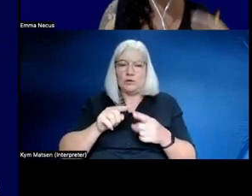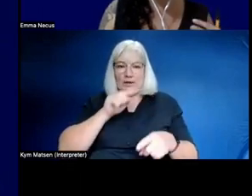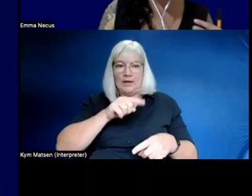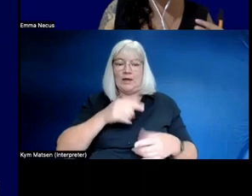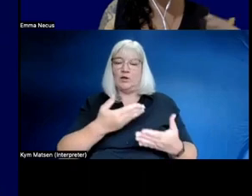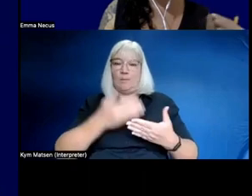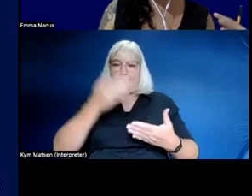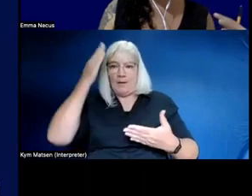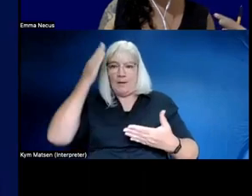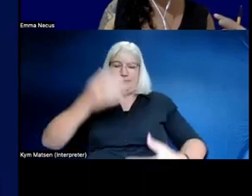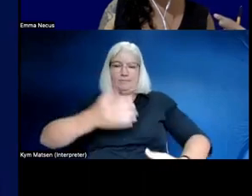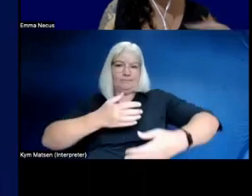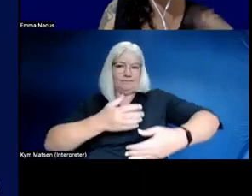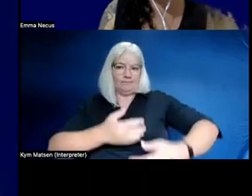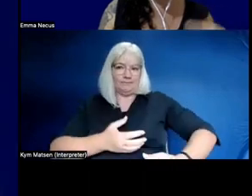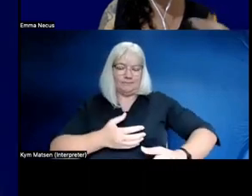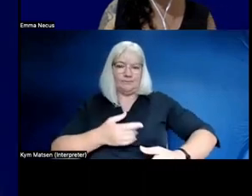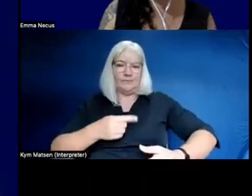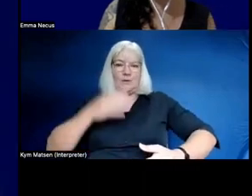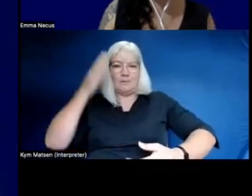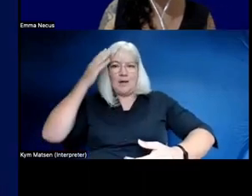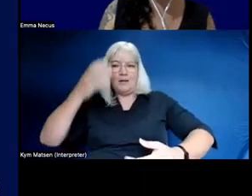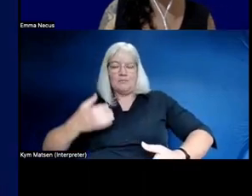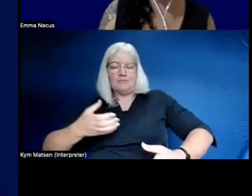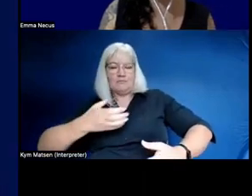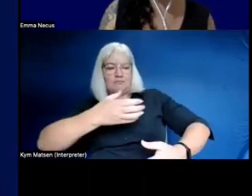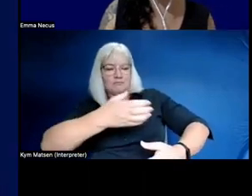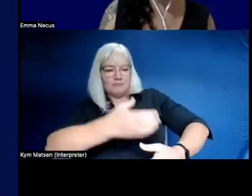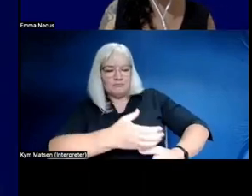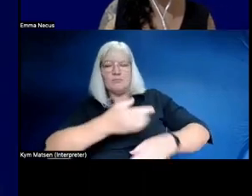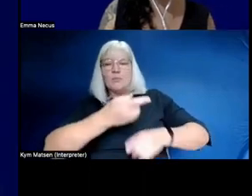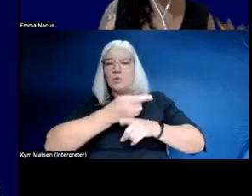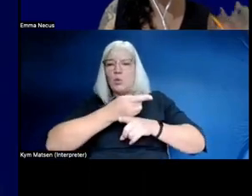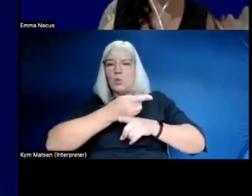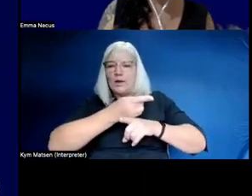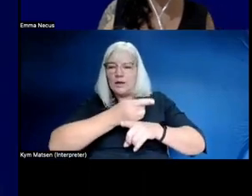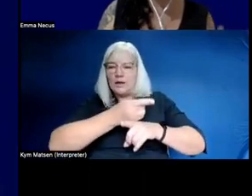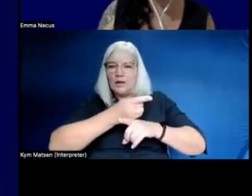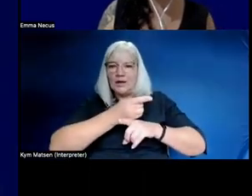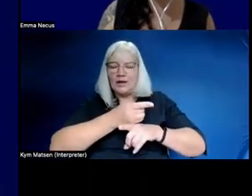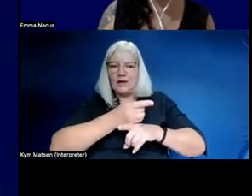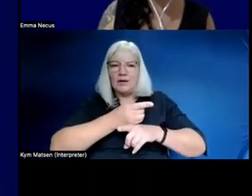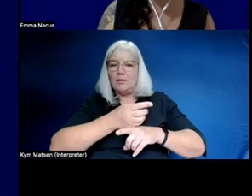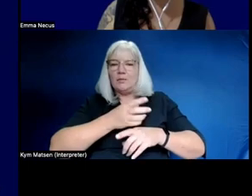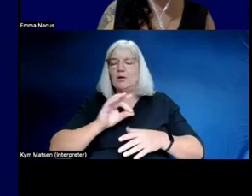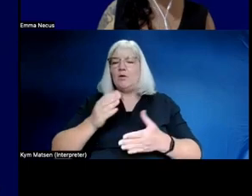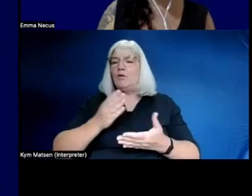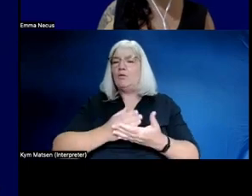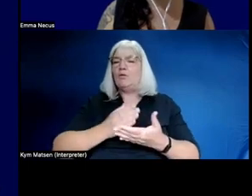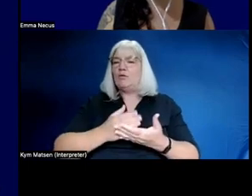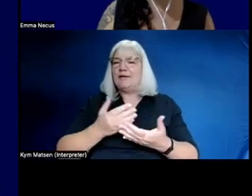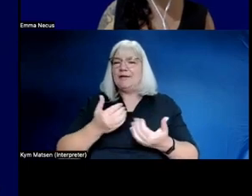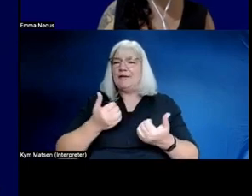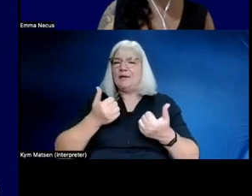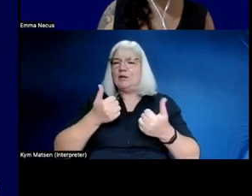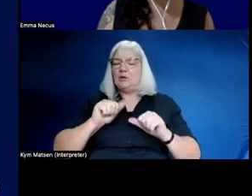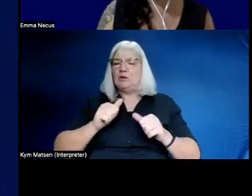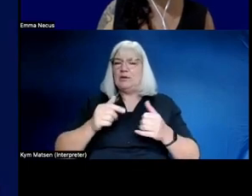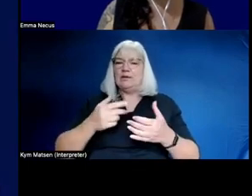mum's lap and mum's offering the cup and talking to her, but she's not really utilizing any other